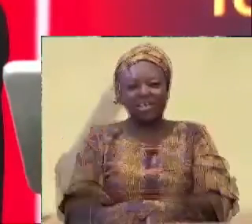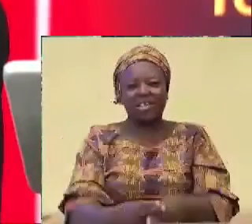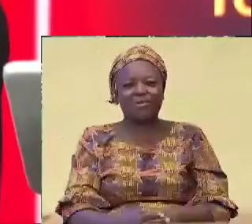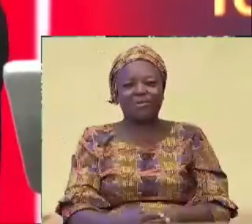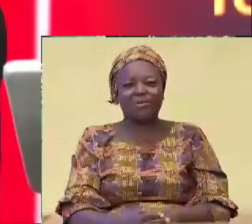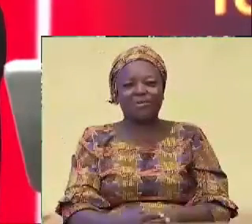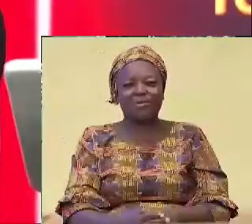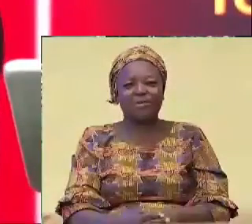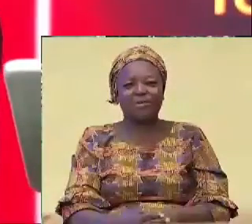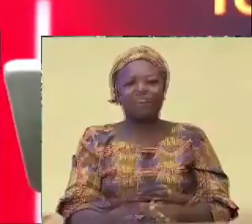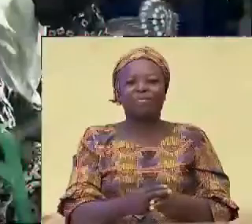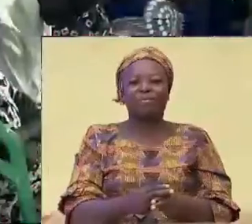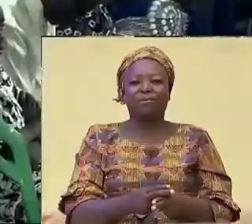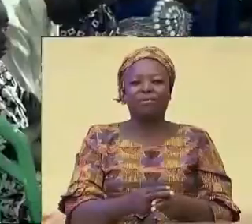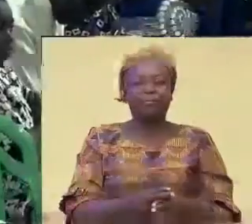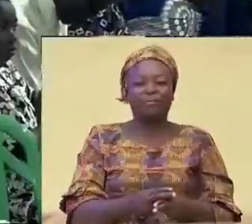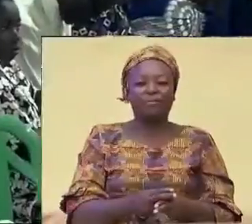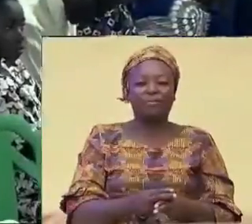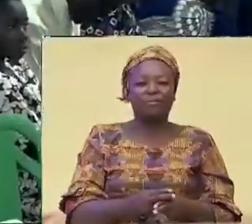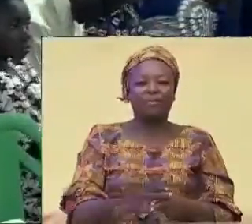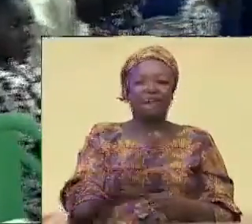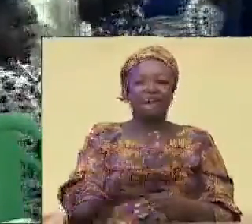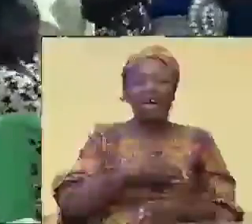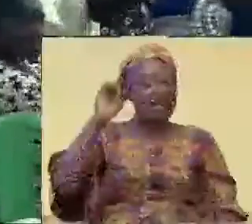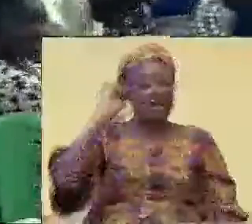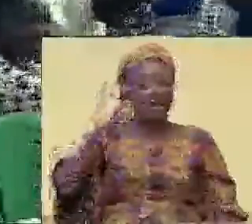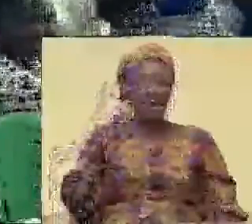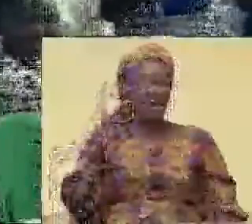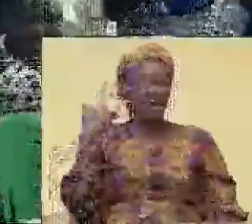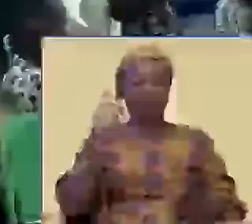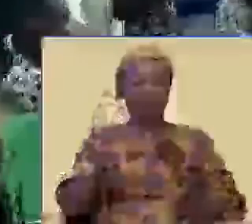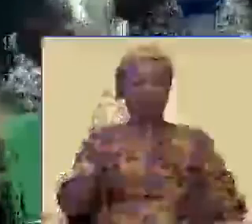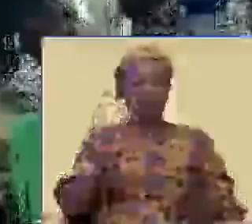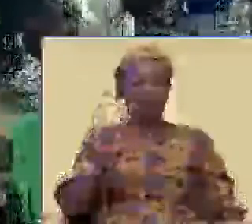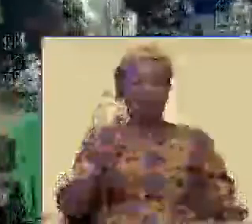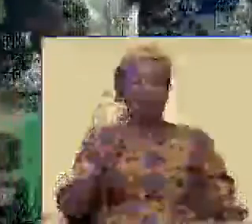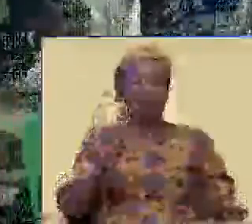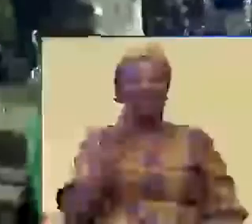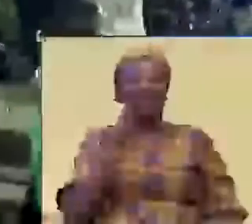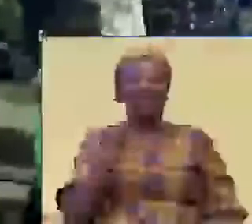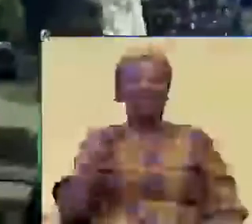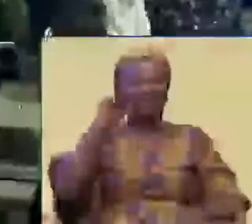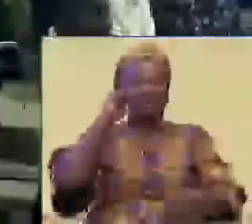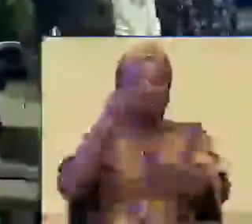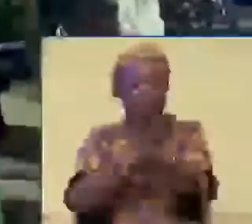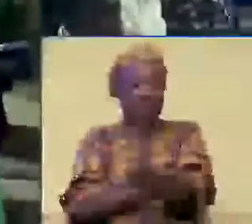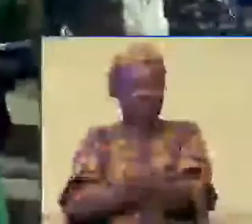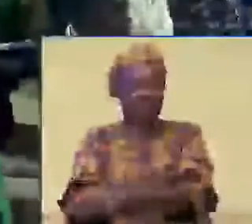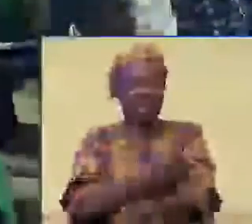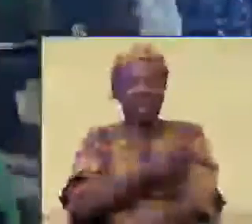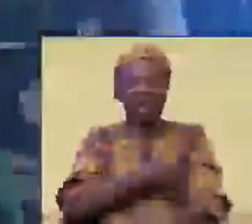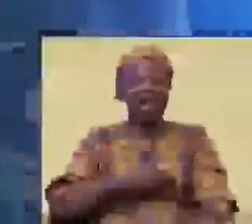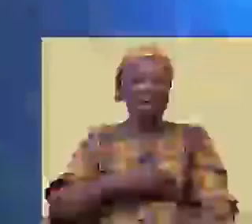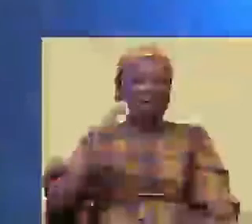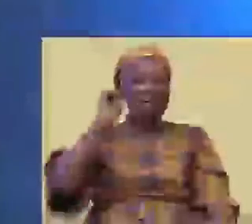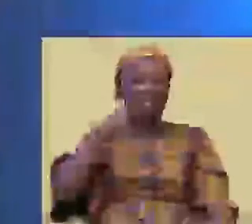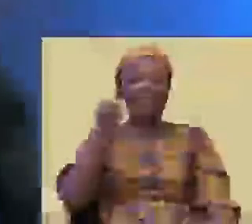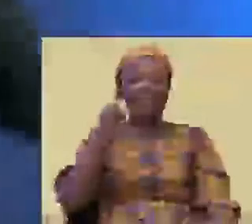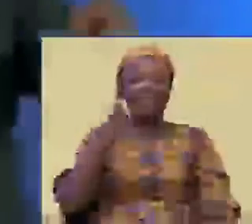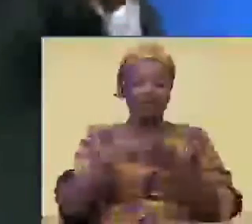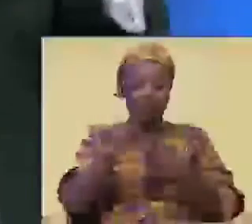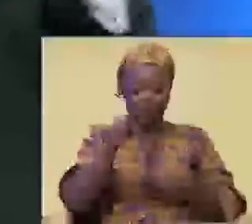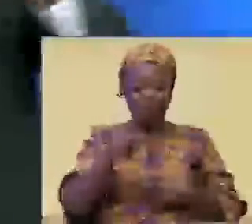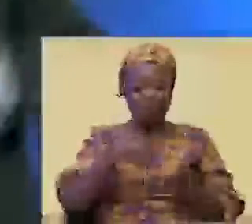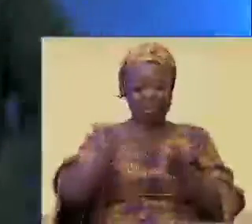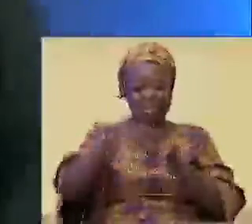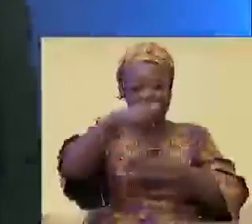tonight in Jesus' name. And he said unto her, daughter,